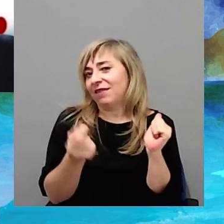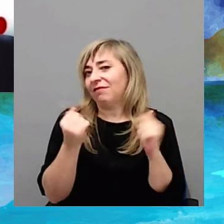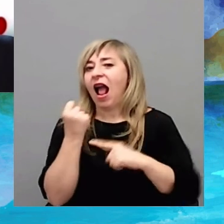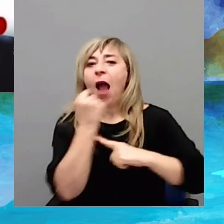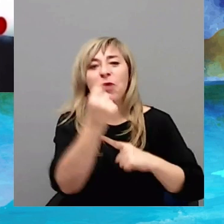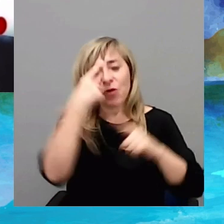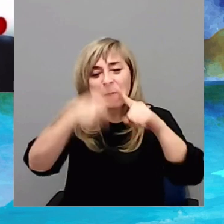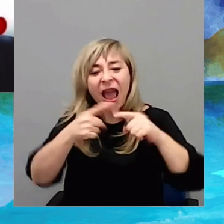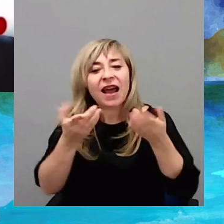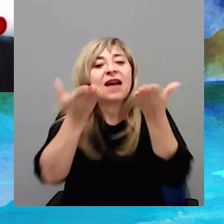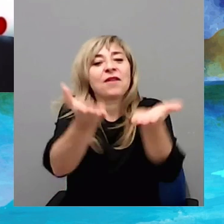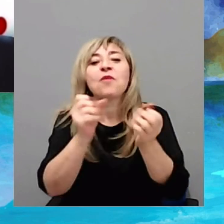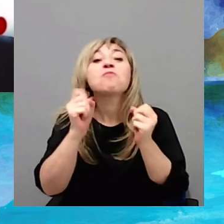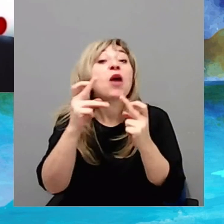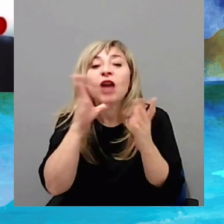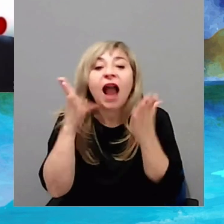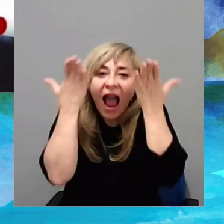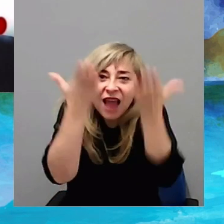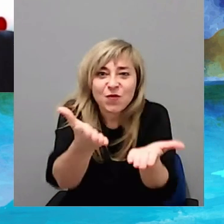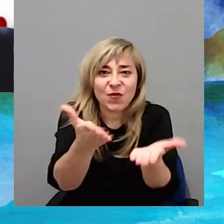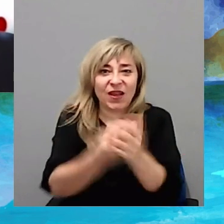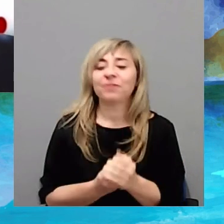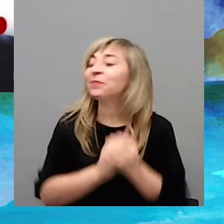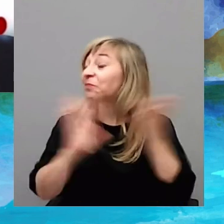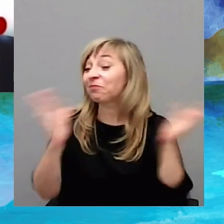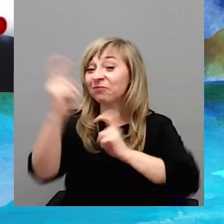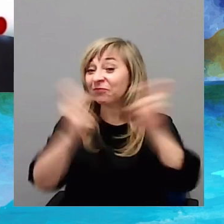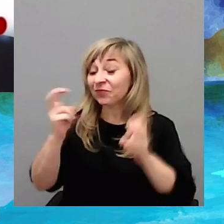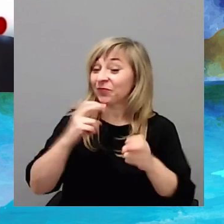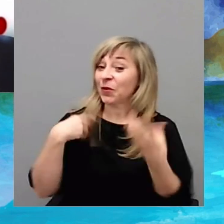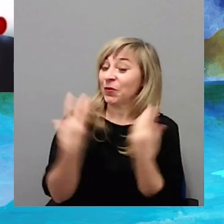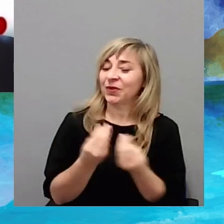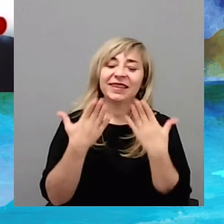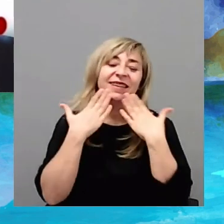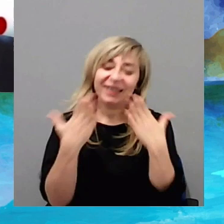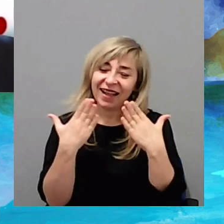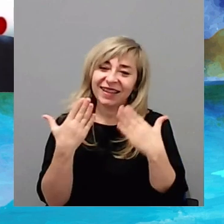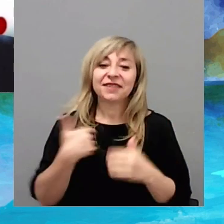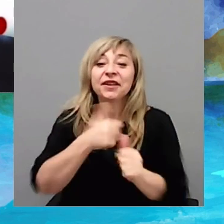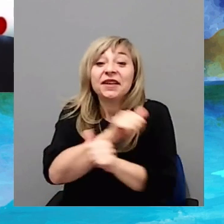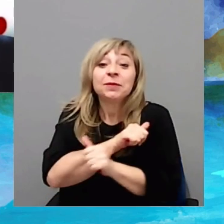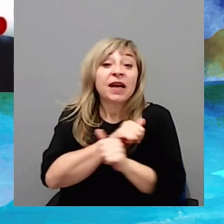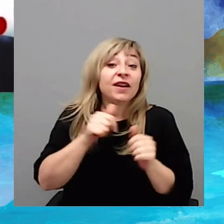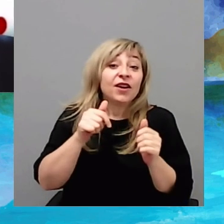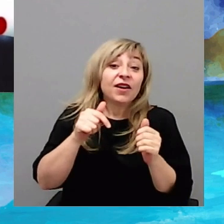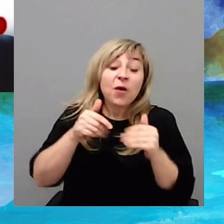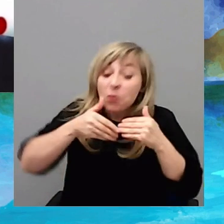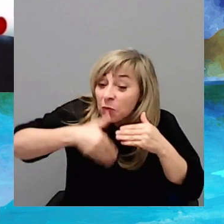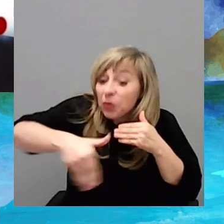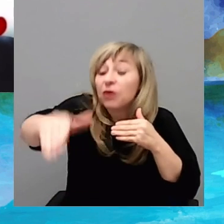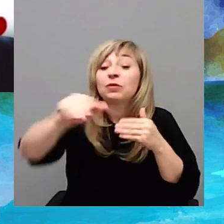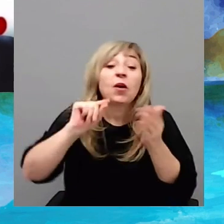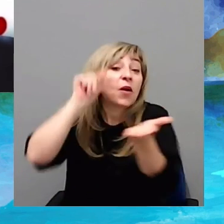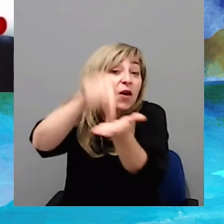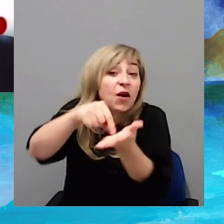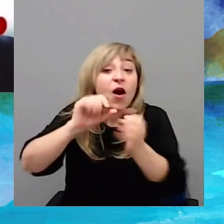At least we can help out a little bit. Again, thank you very much for being here with us today, and I hope